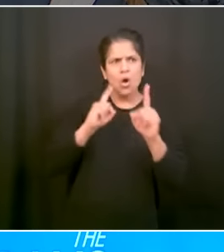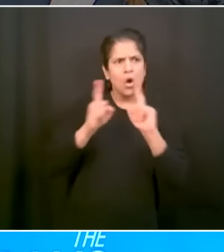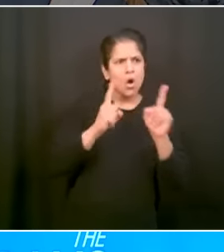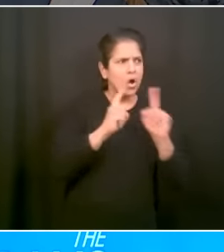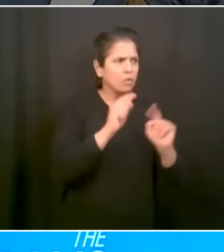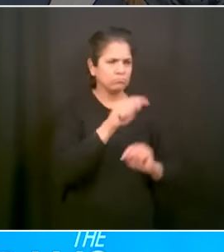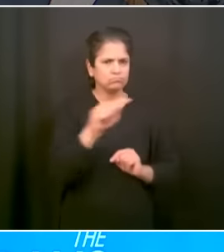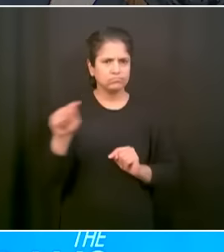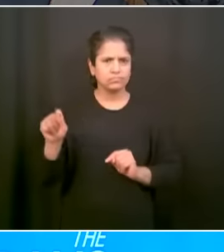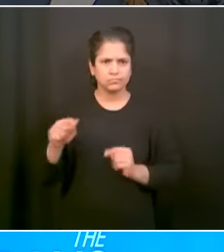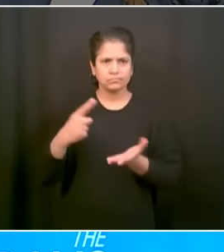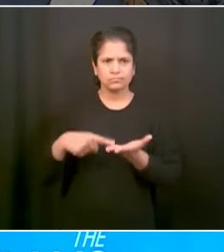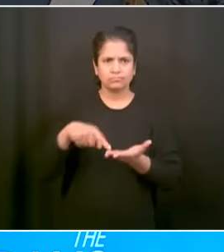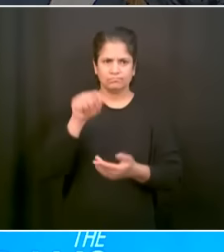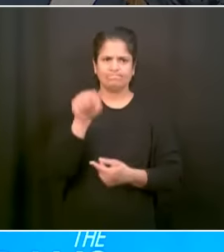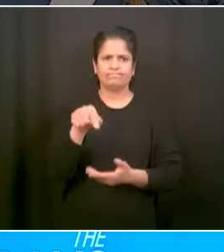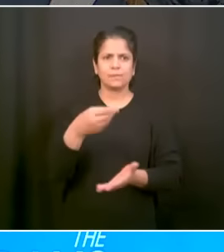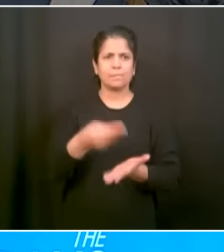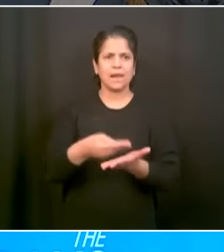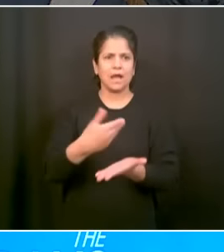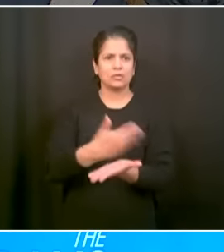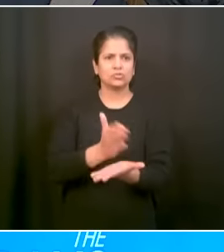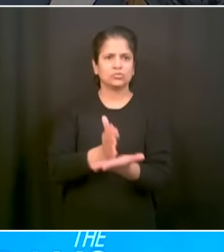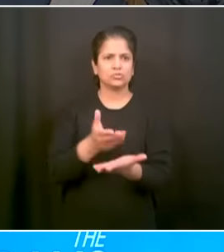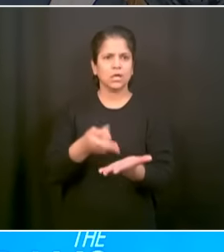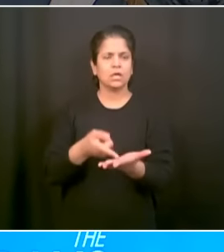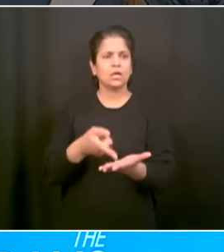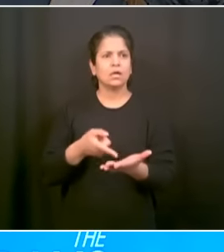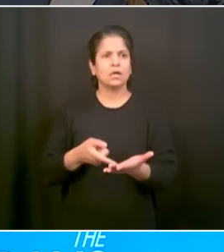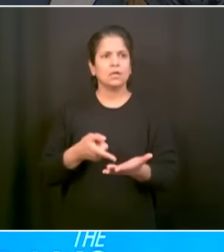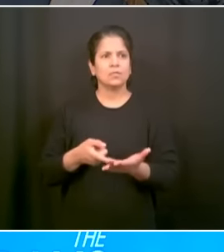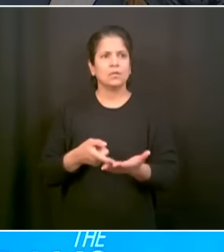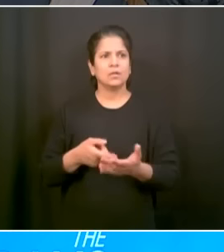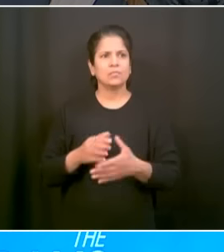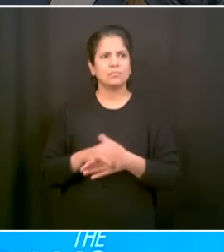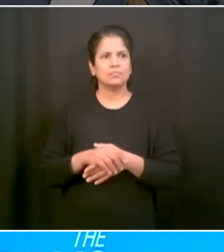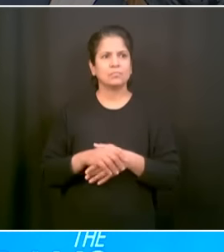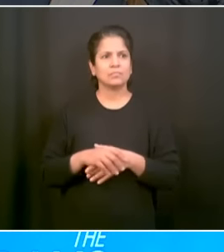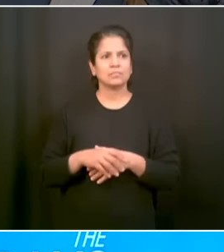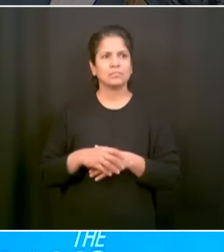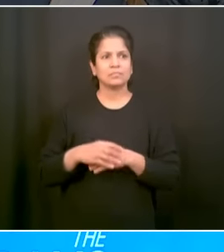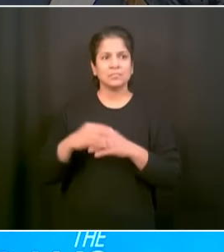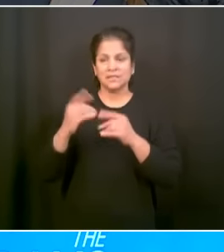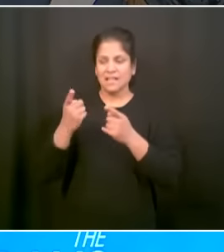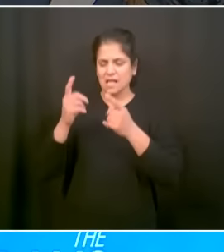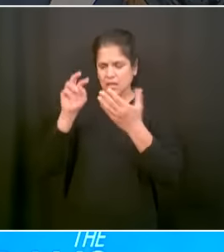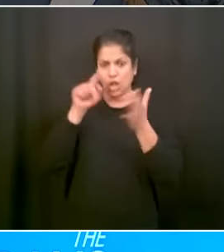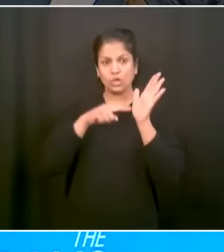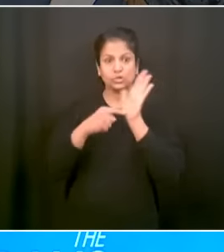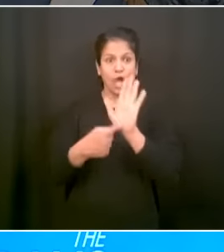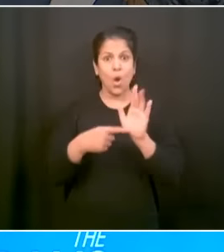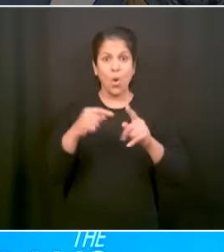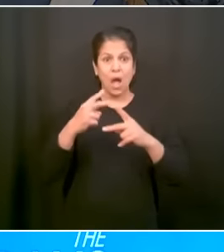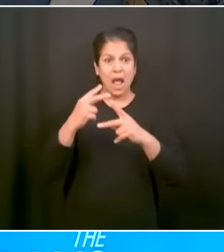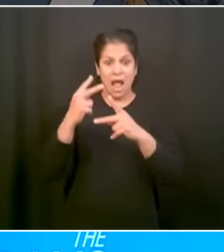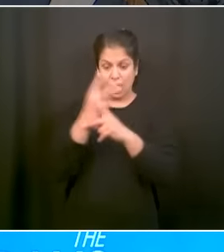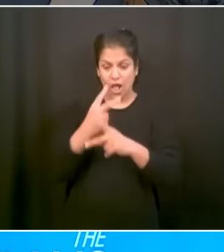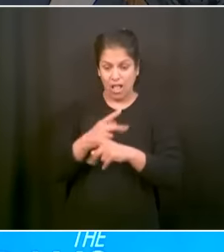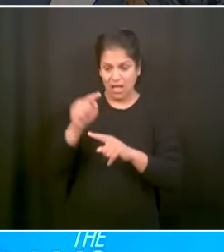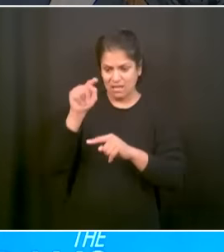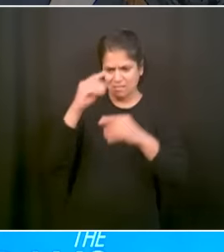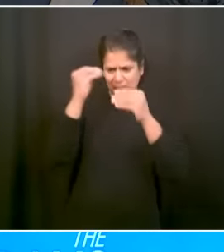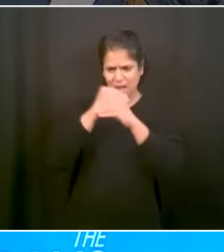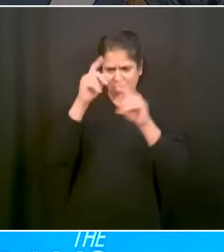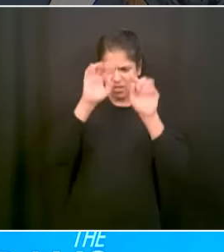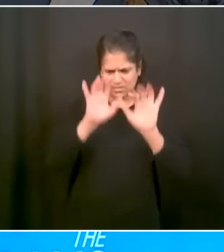critical of the past administration's cost cutting, but you also said you will find efficiencies. What, if any, cost cutting measures are you looking at? What's on the table? Are things like